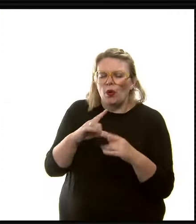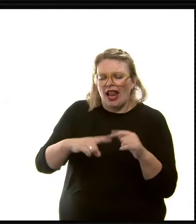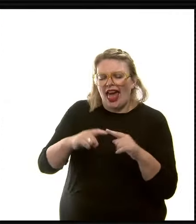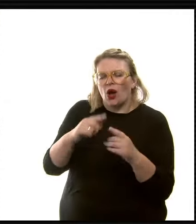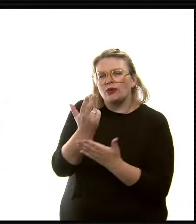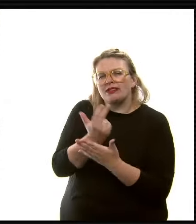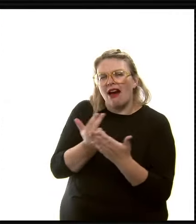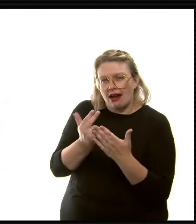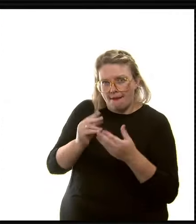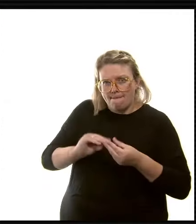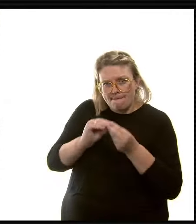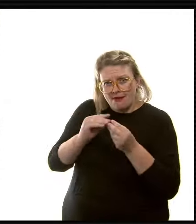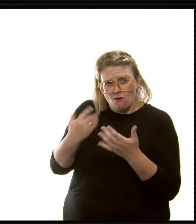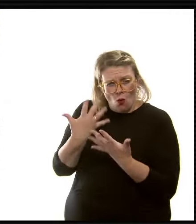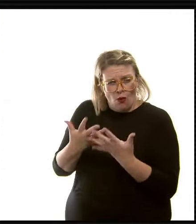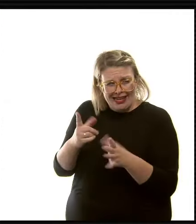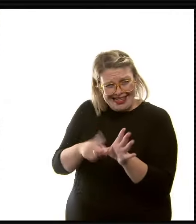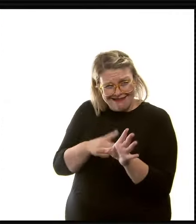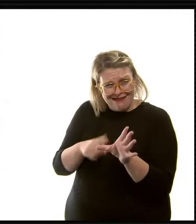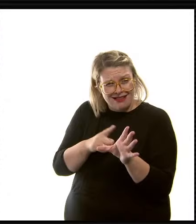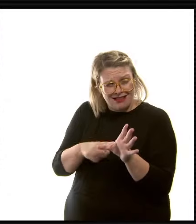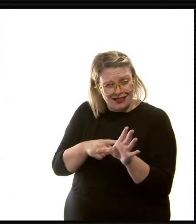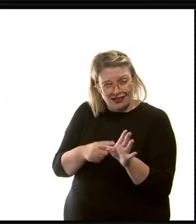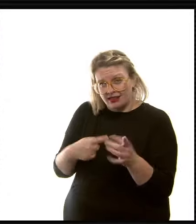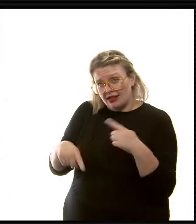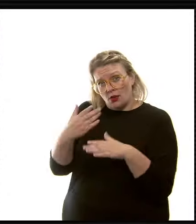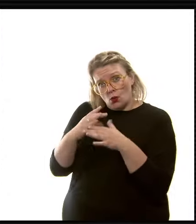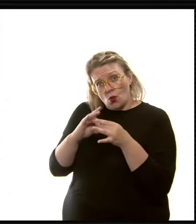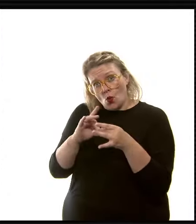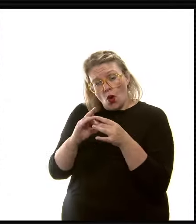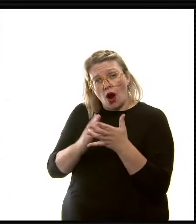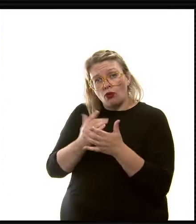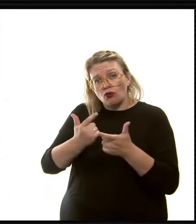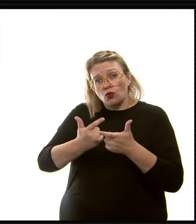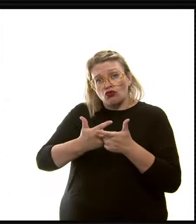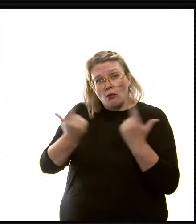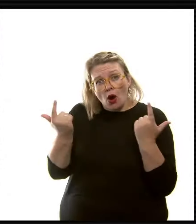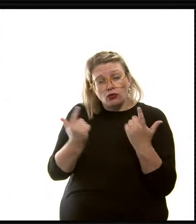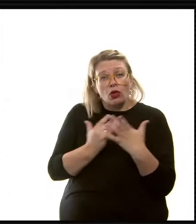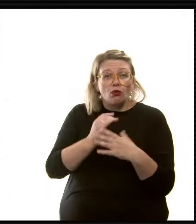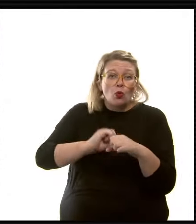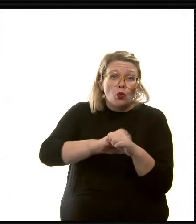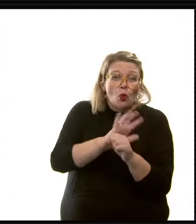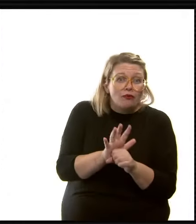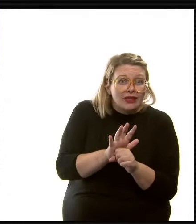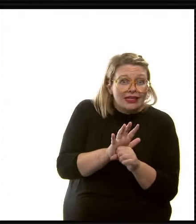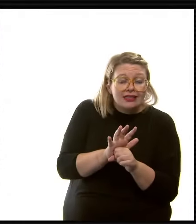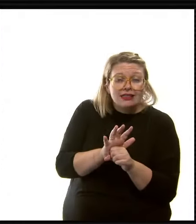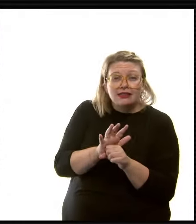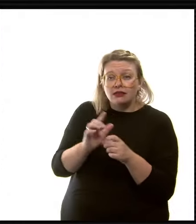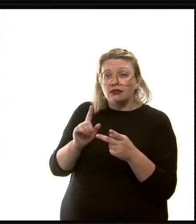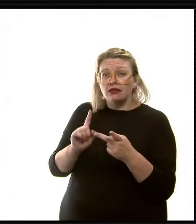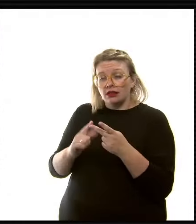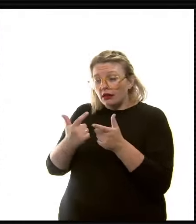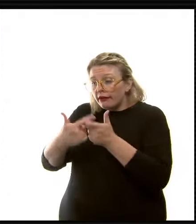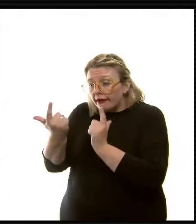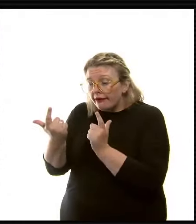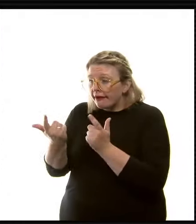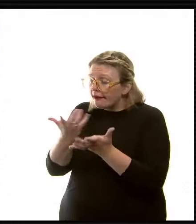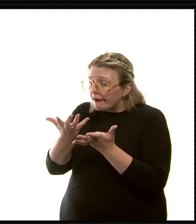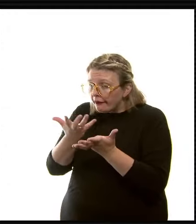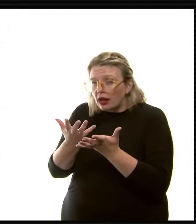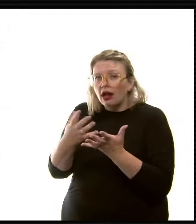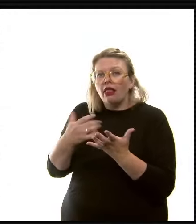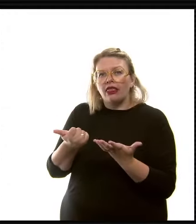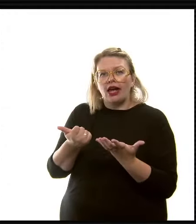for years, and we worked during the pandemic, both remotely through regular calls and VidCons, but then eventually,